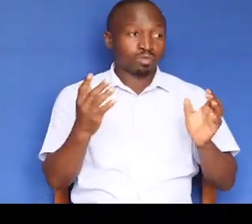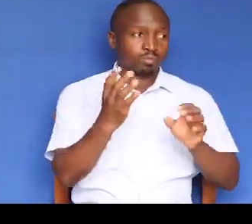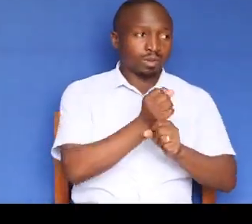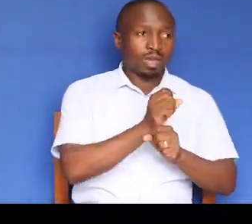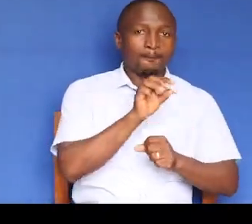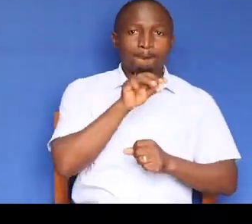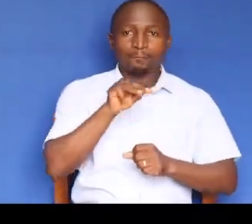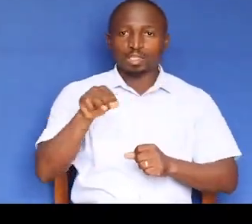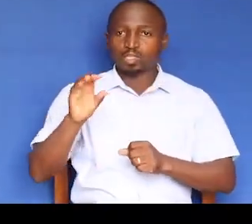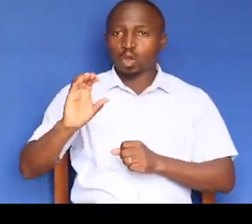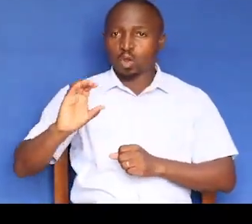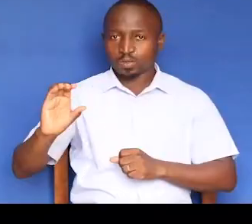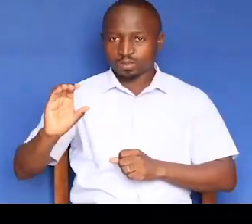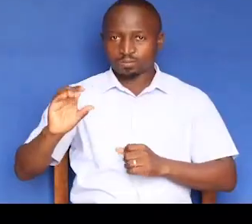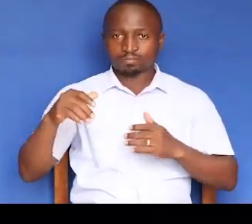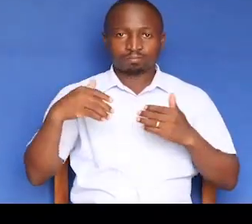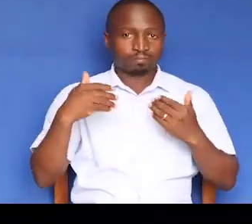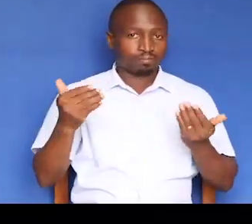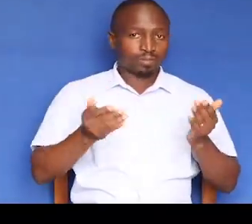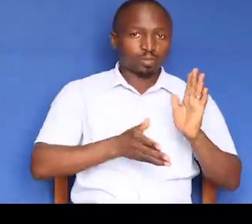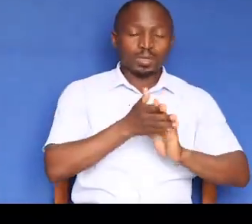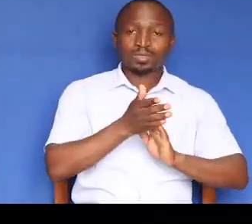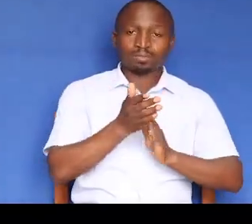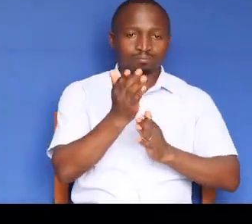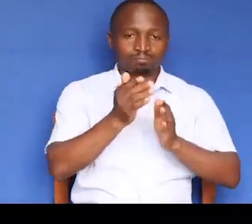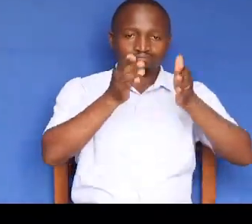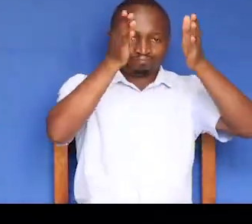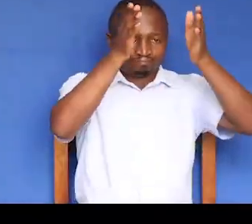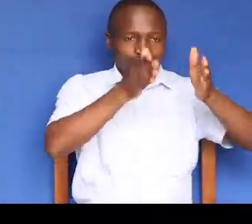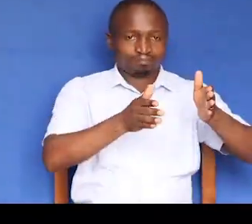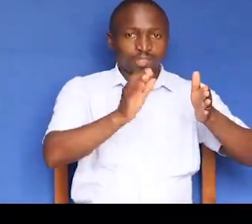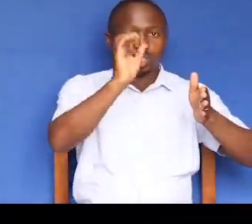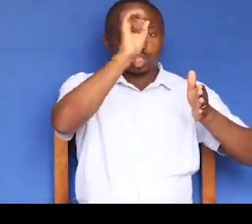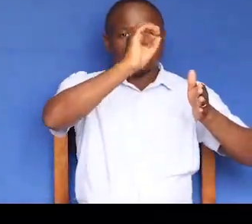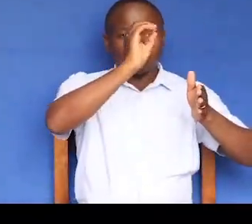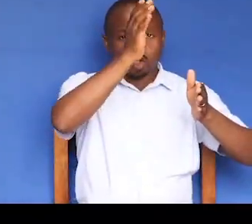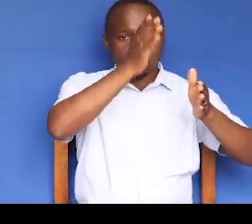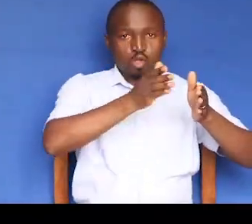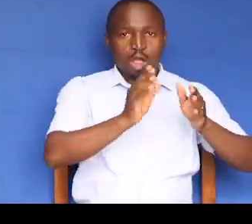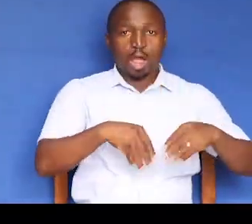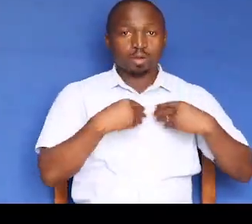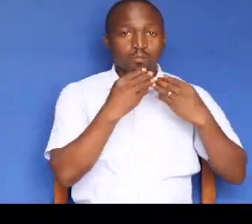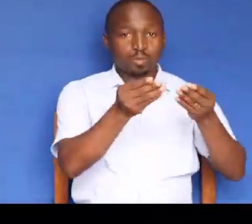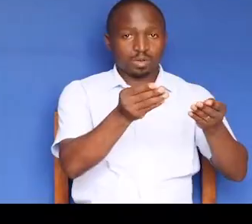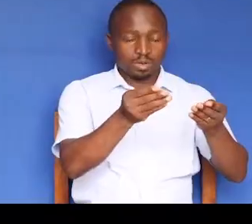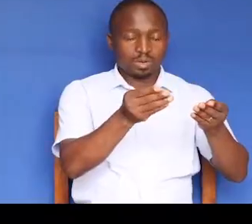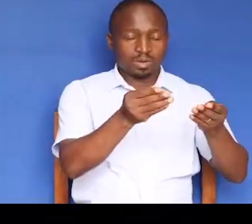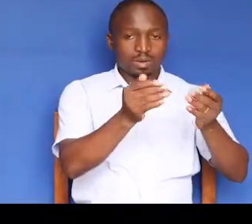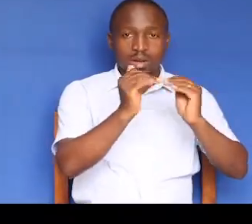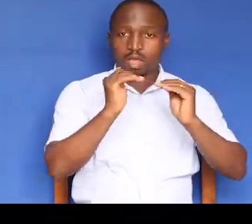So let's start at zero output level, according to our question. At zero output